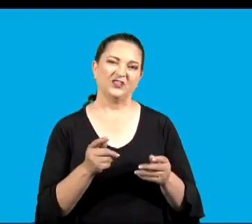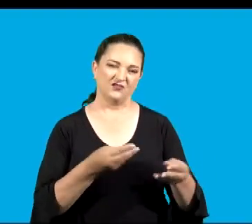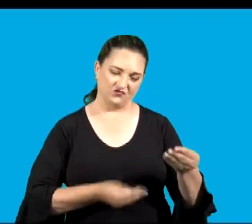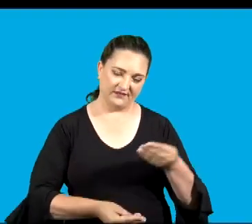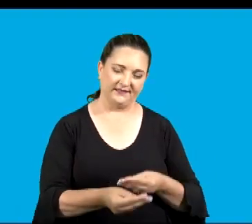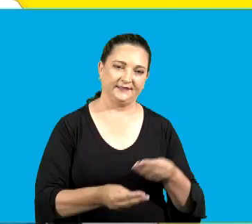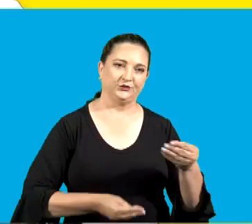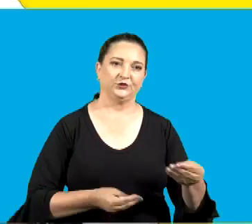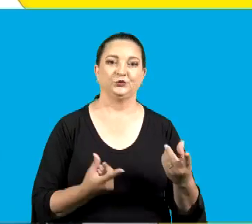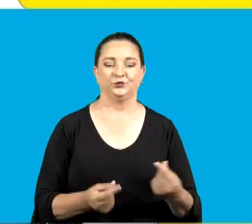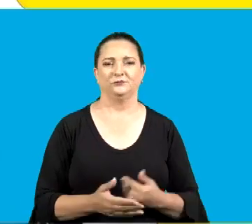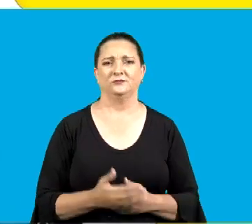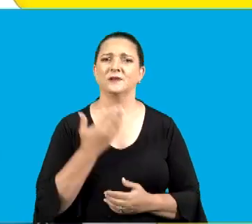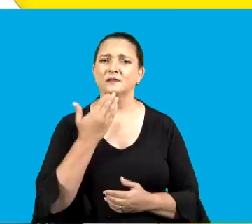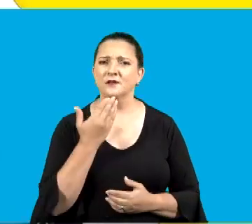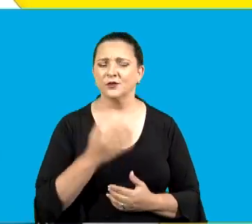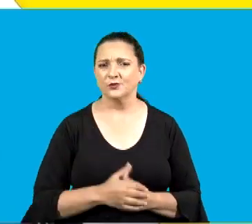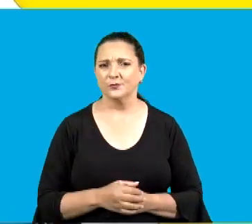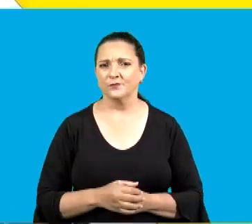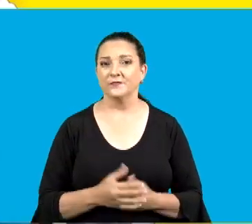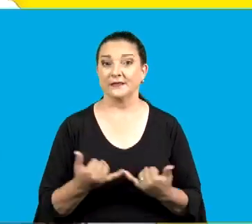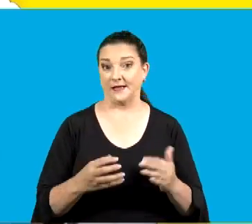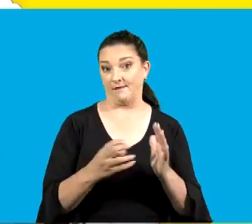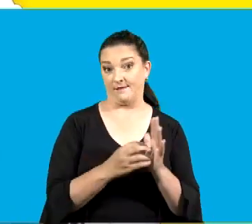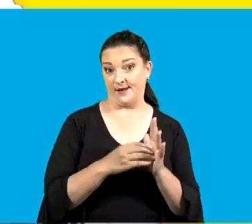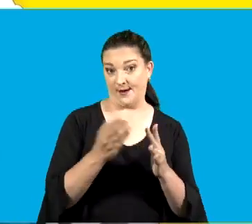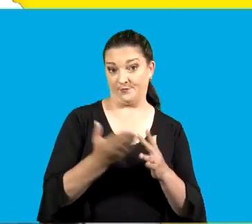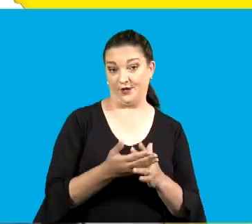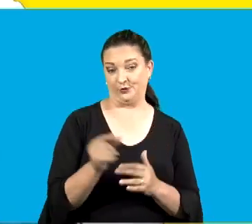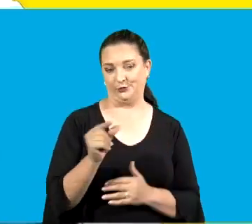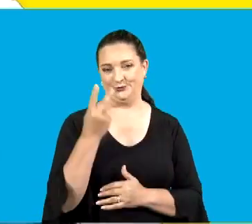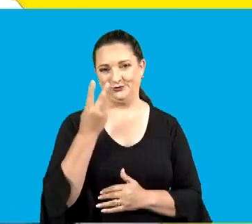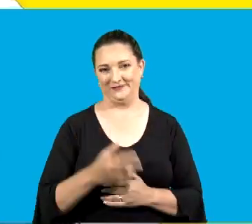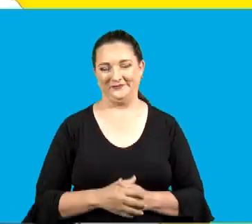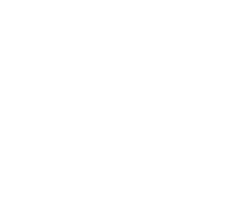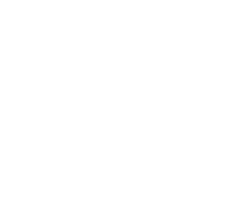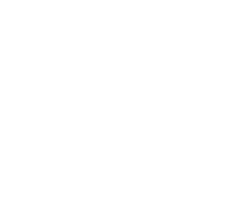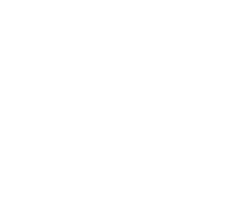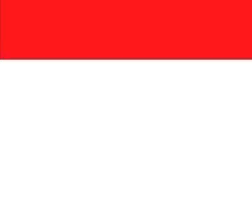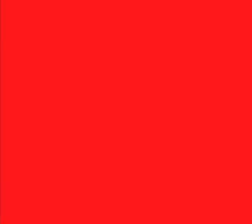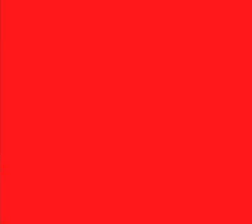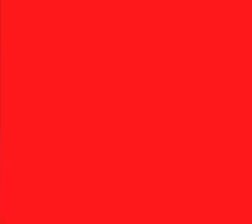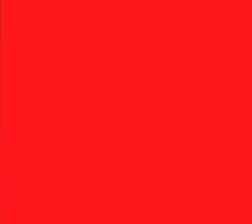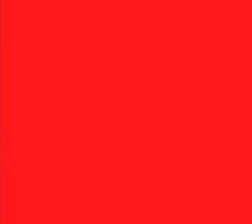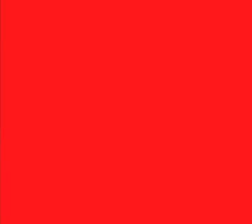particular transaction. Thank you, dear learners. Let us go for an ad break, and I'll see you shortly.